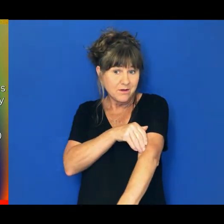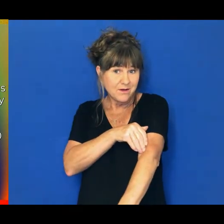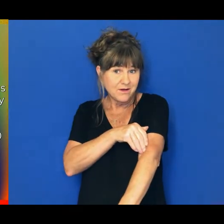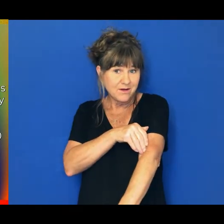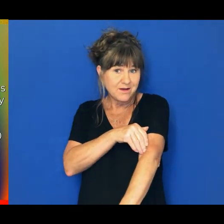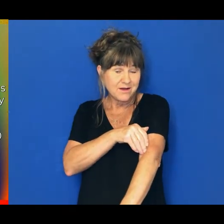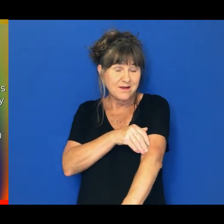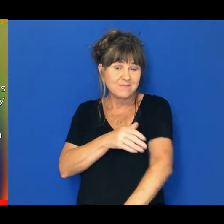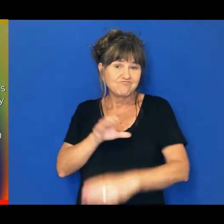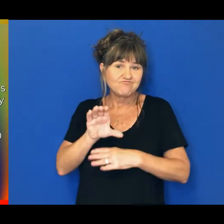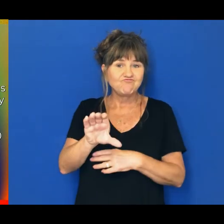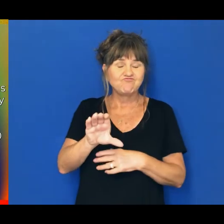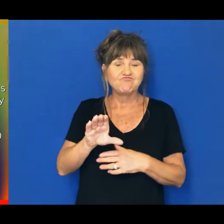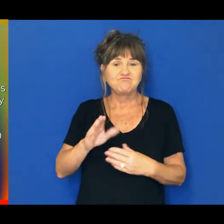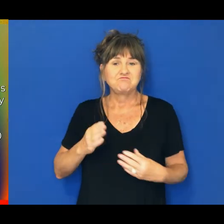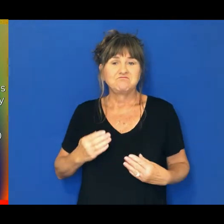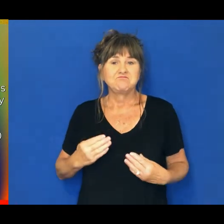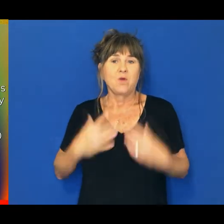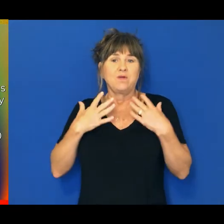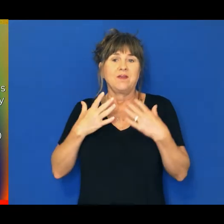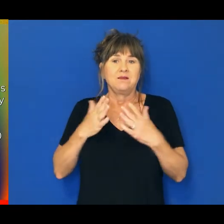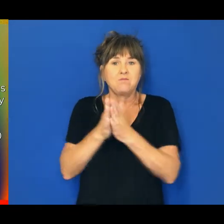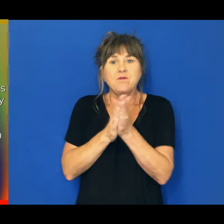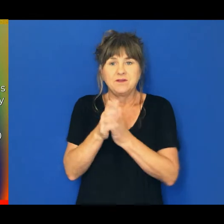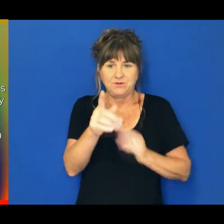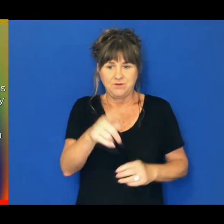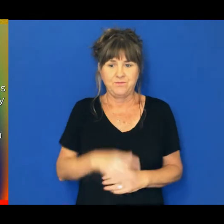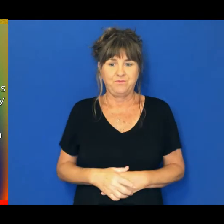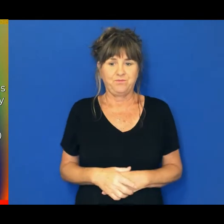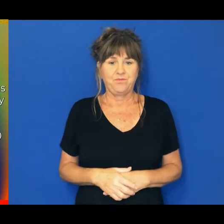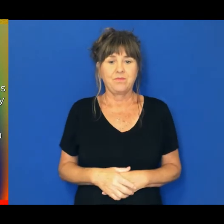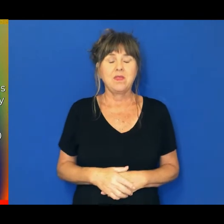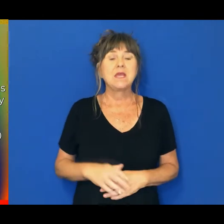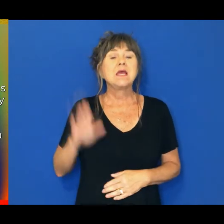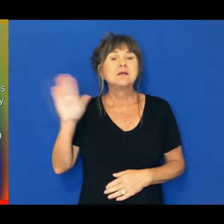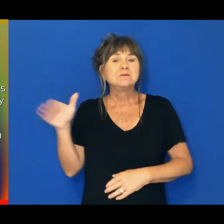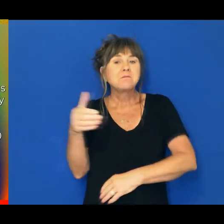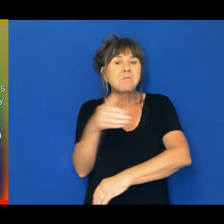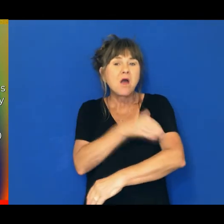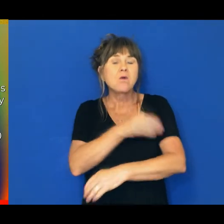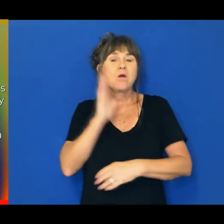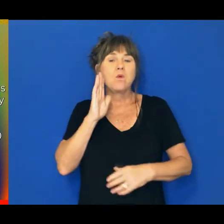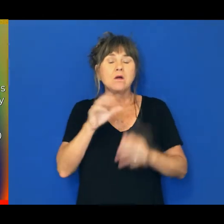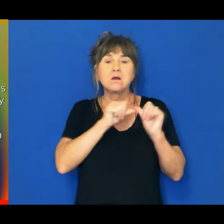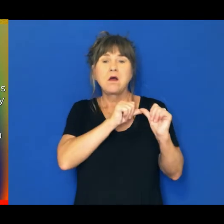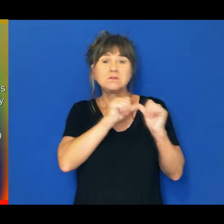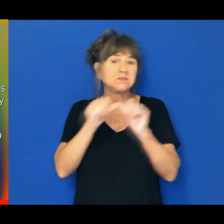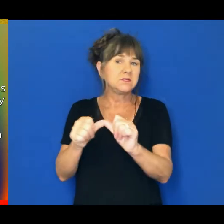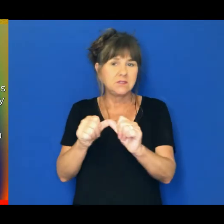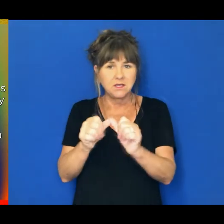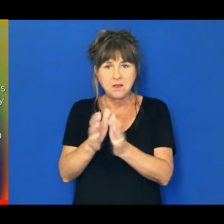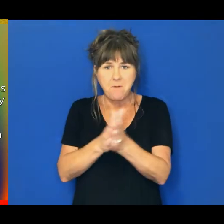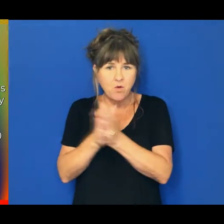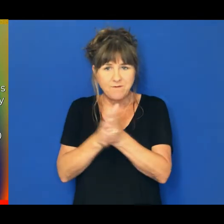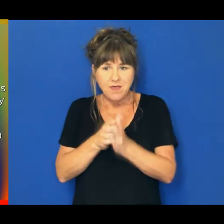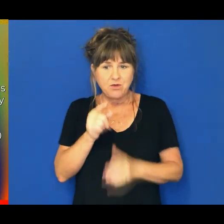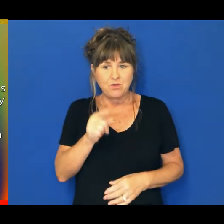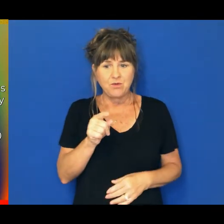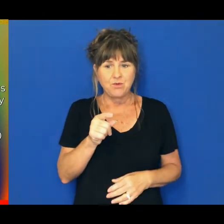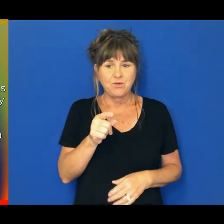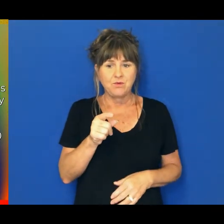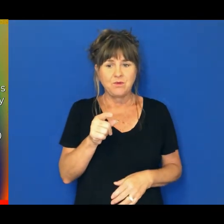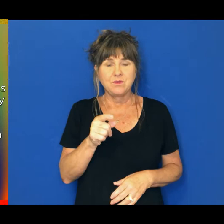Miraculous power. Natural power? No. His miraculous power will constantly. On Sunday?